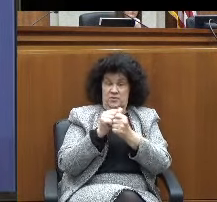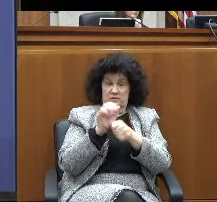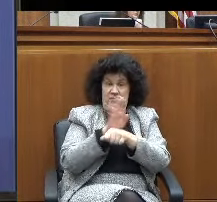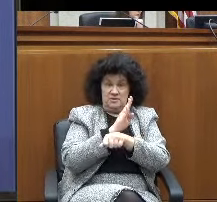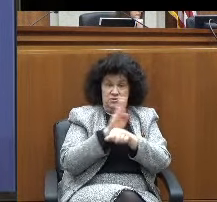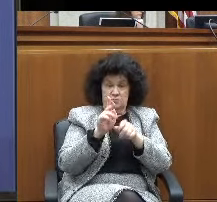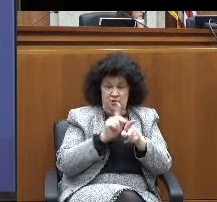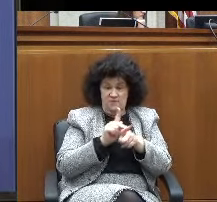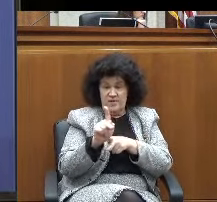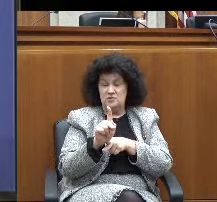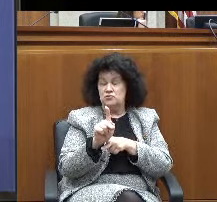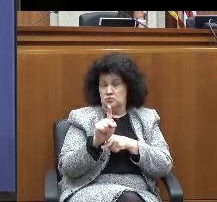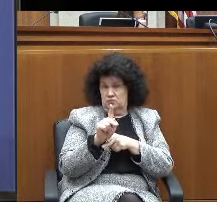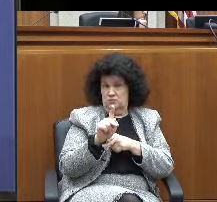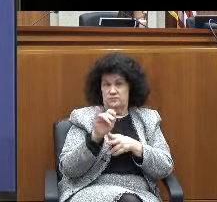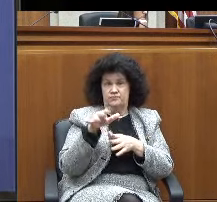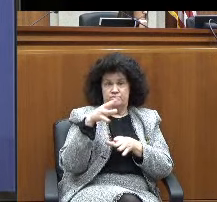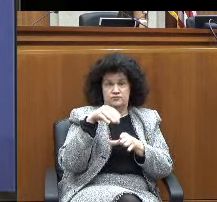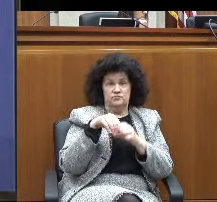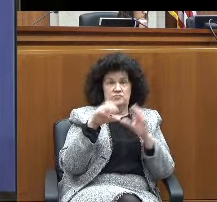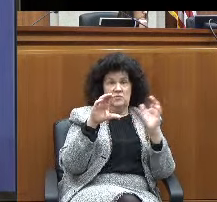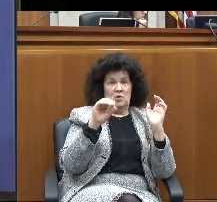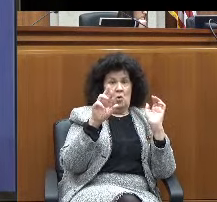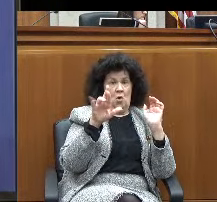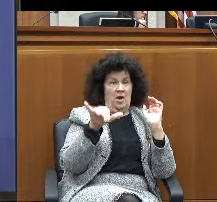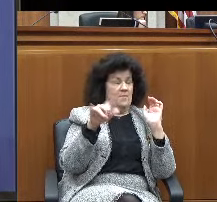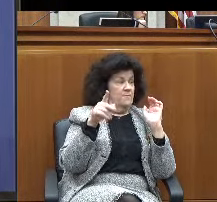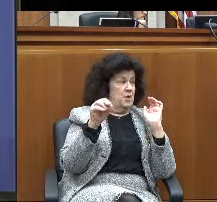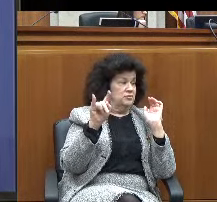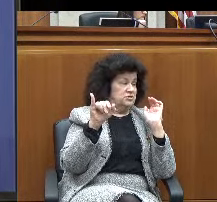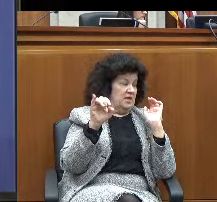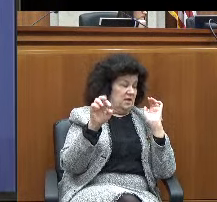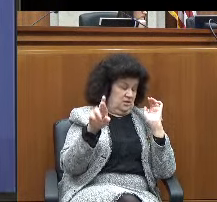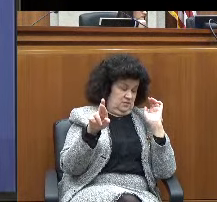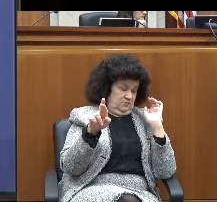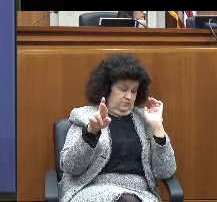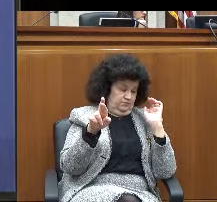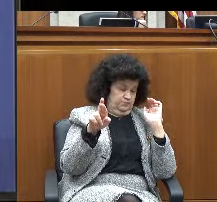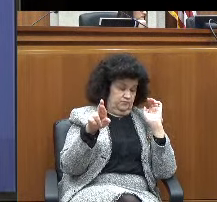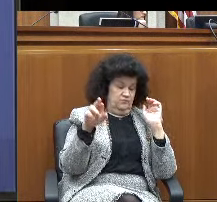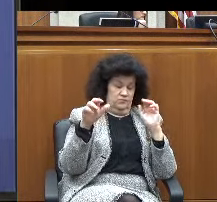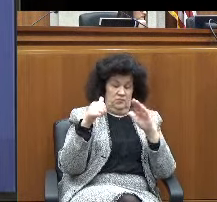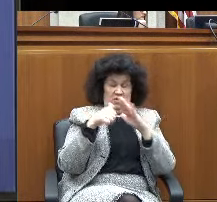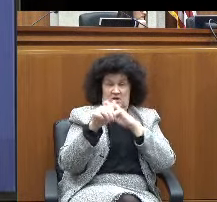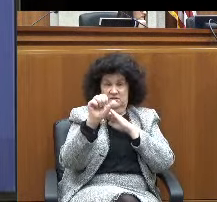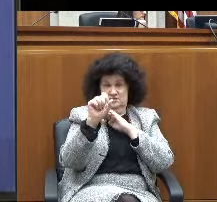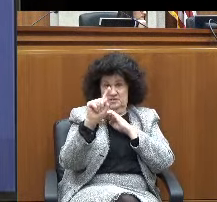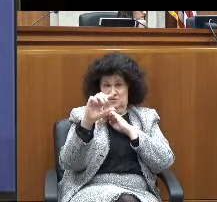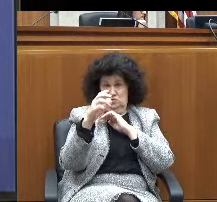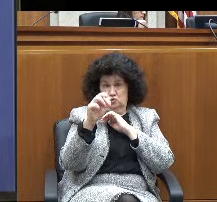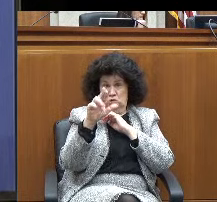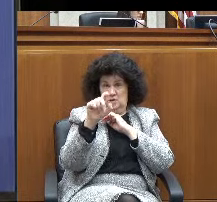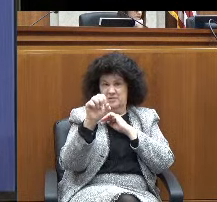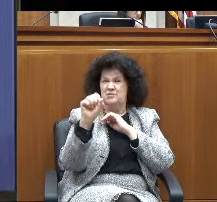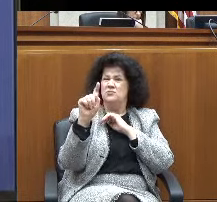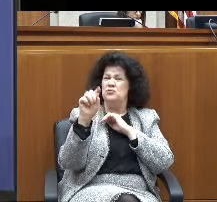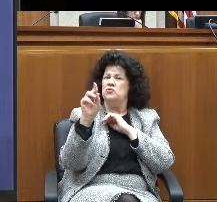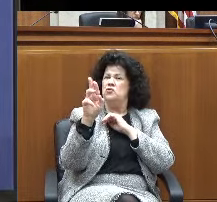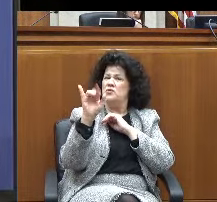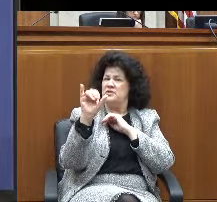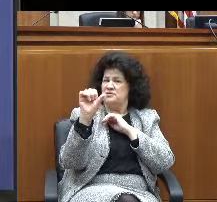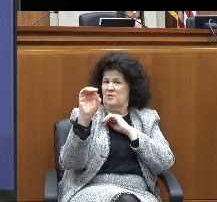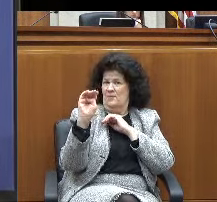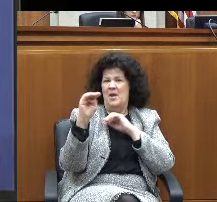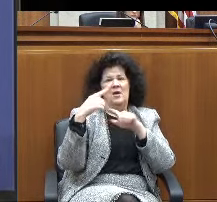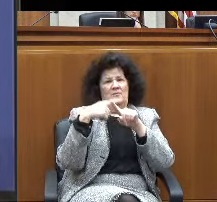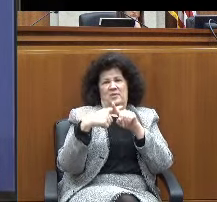professionals, including Corey Fauché, who is the St. Charles Parish Economic Development and Tourism Director, along with a lot